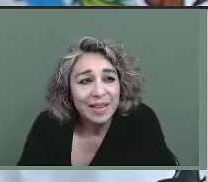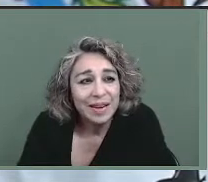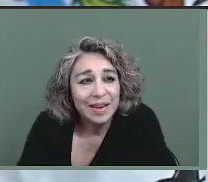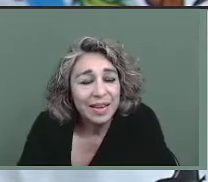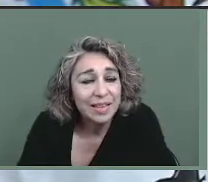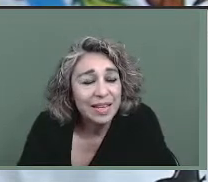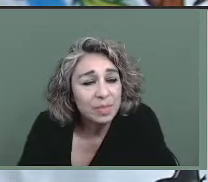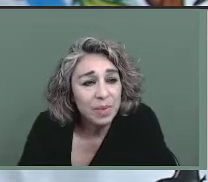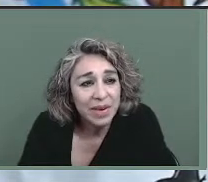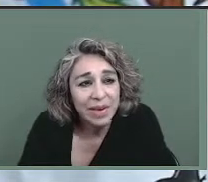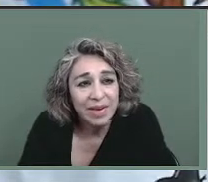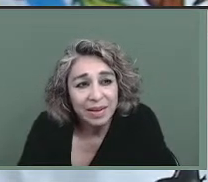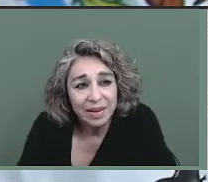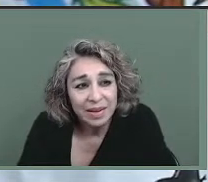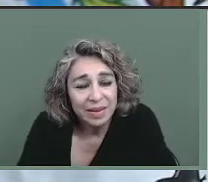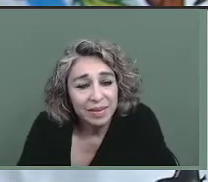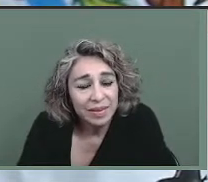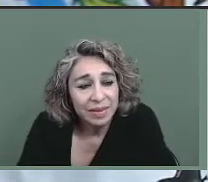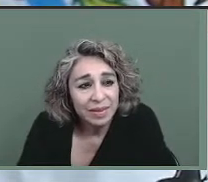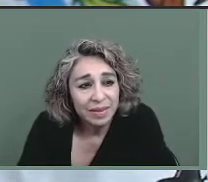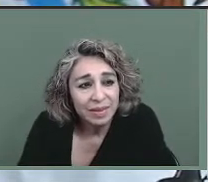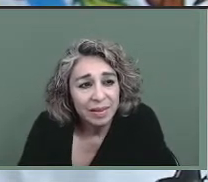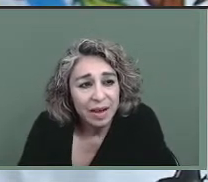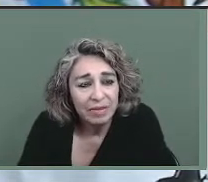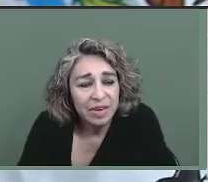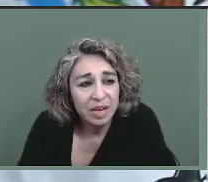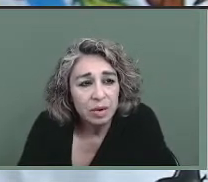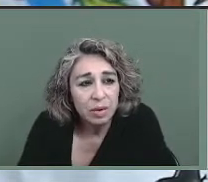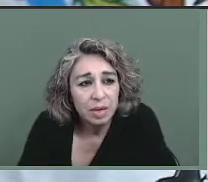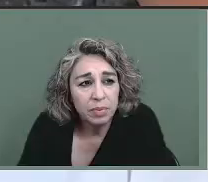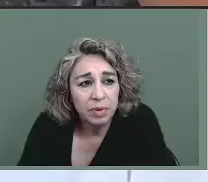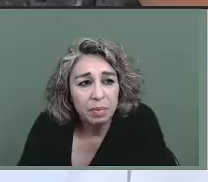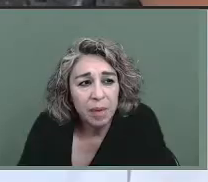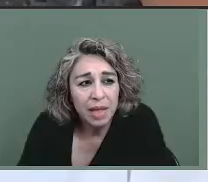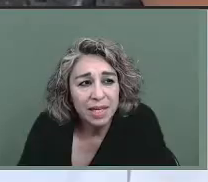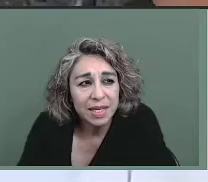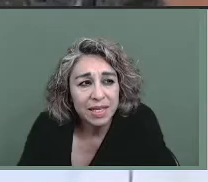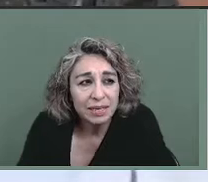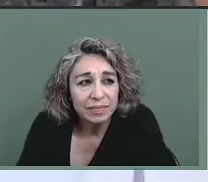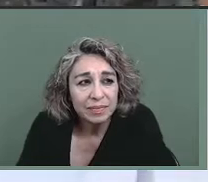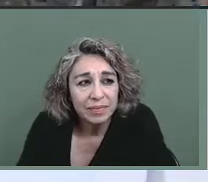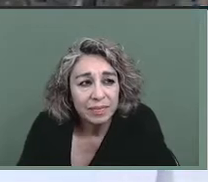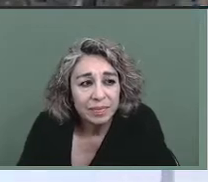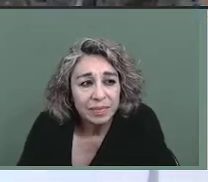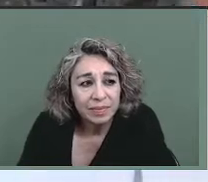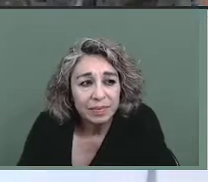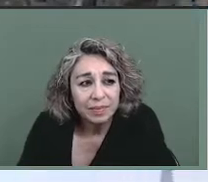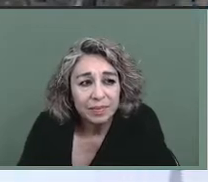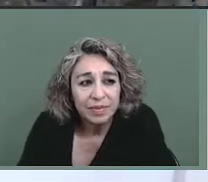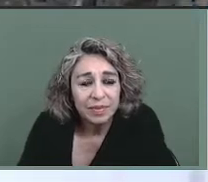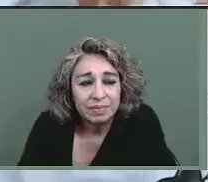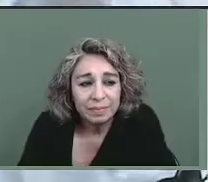And then in this period of neoliberal politics,